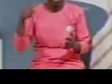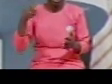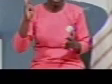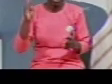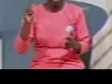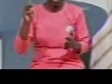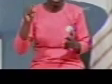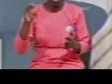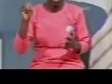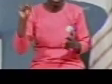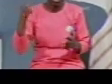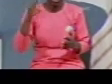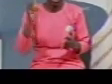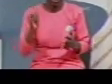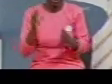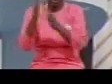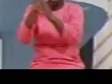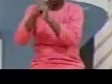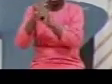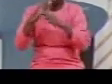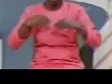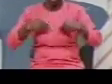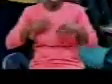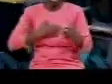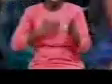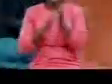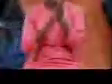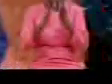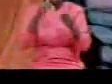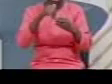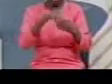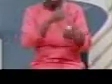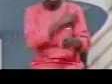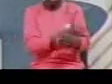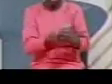Receive our praises in the mighty name of Jesus.